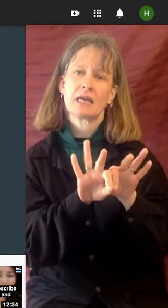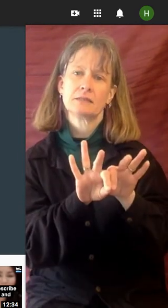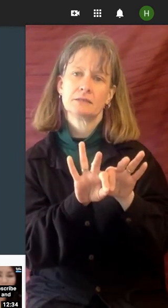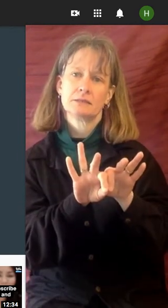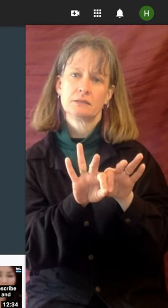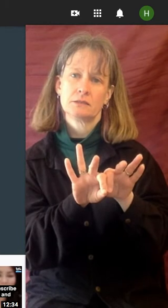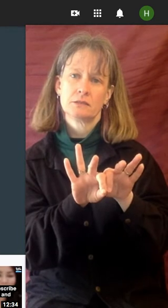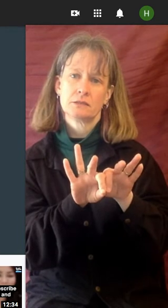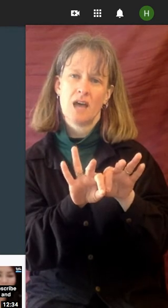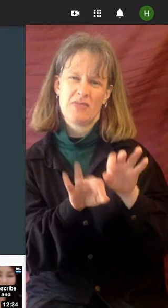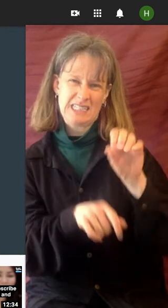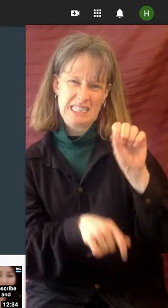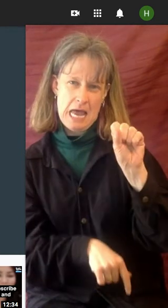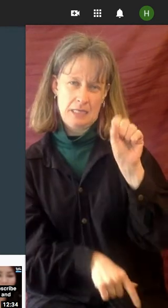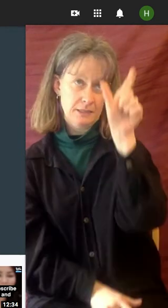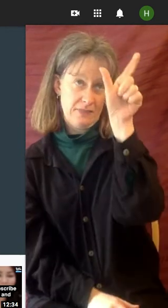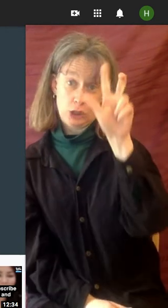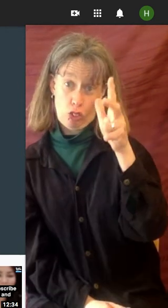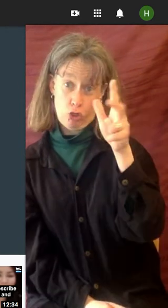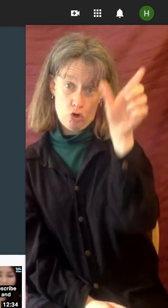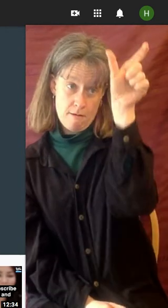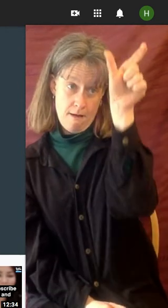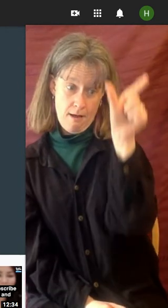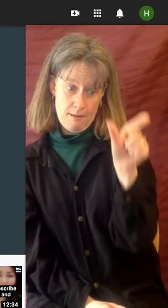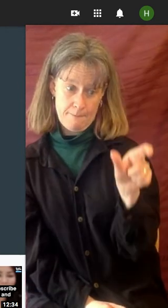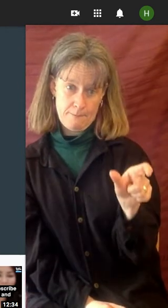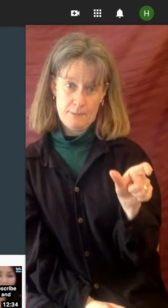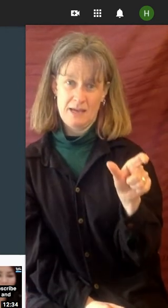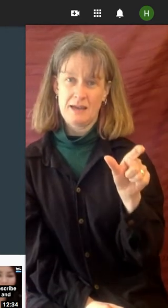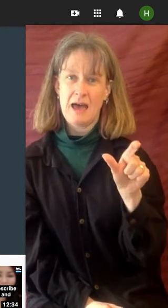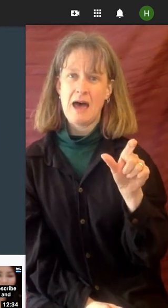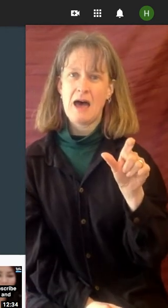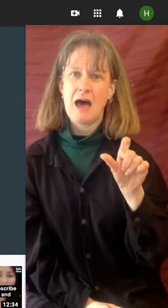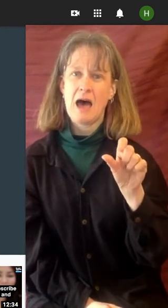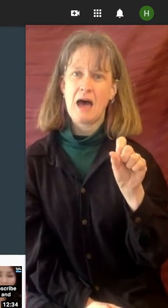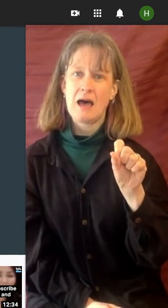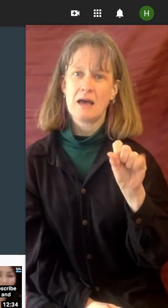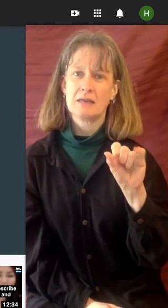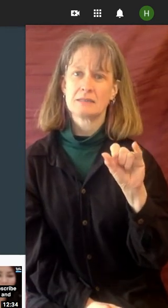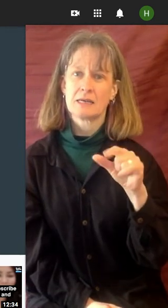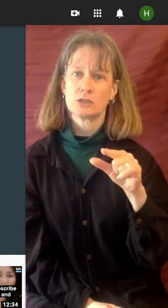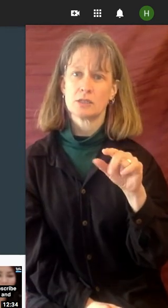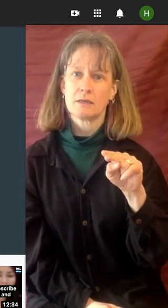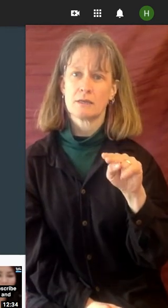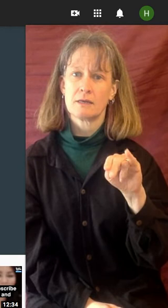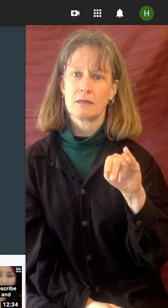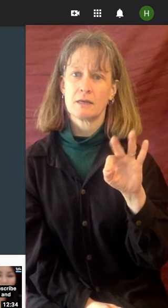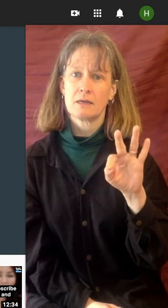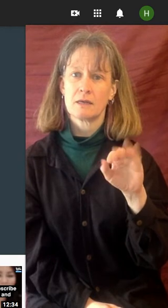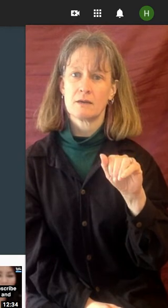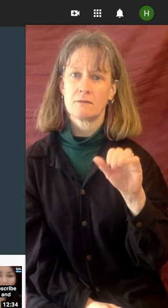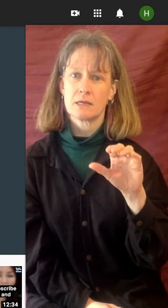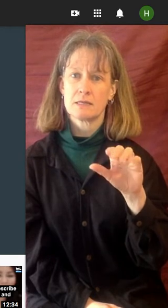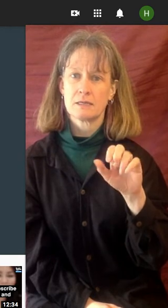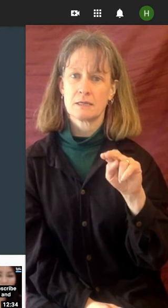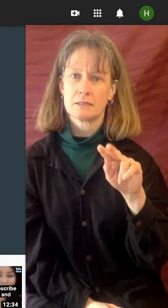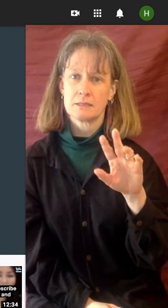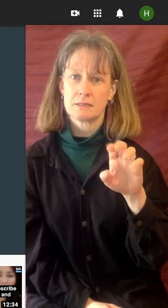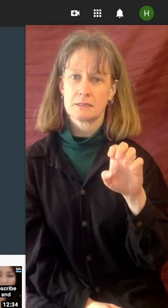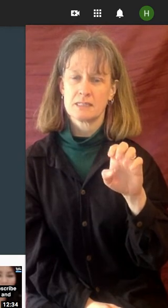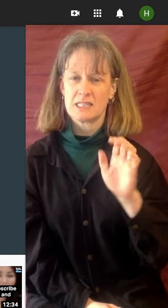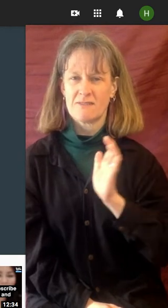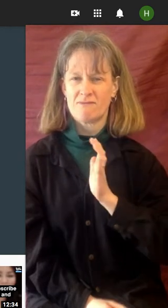S next to those notes. Significance is a fancy word for why is